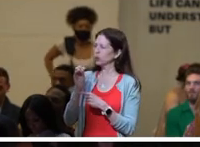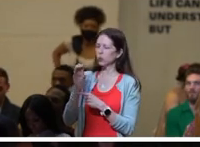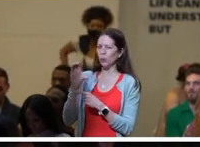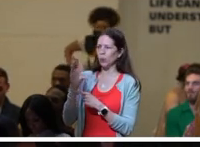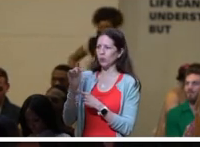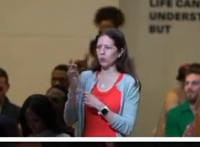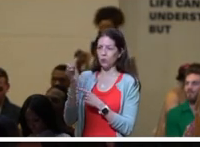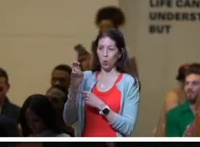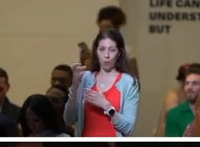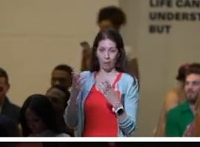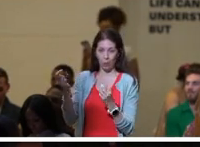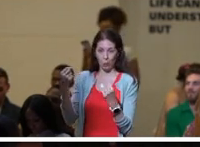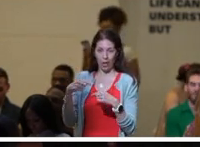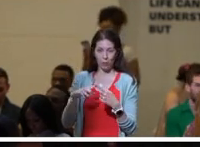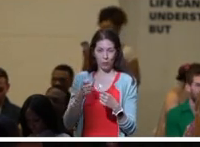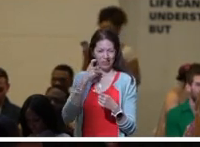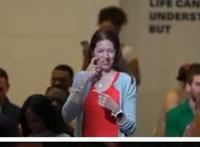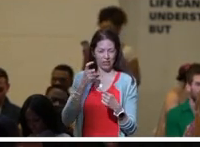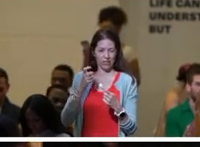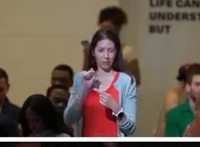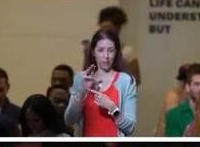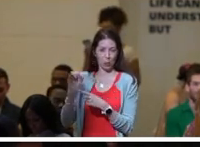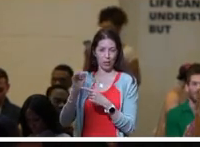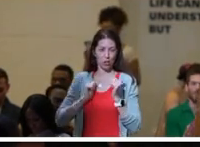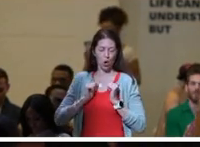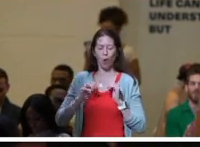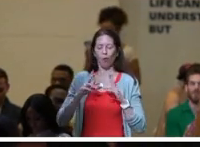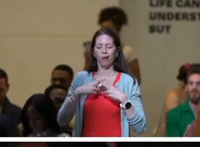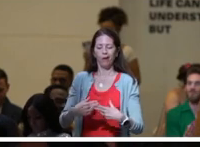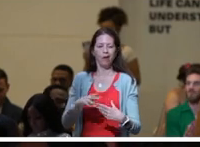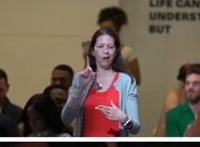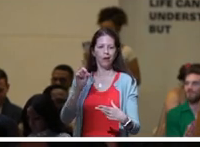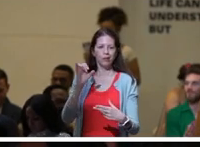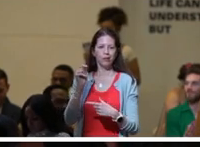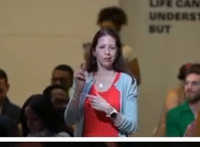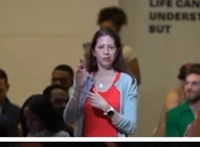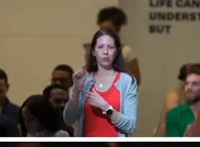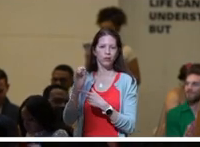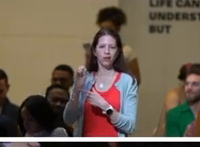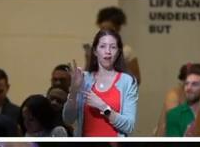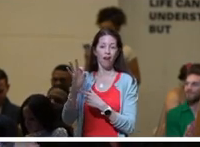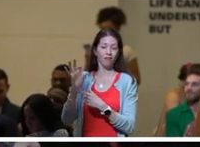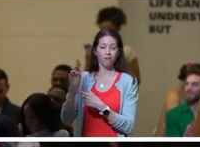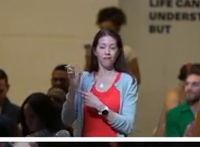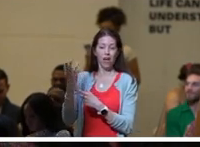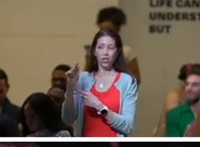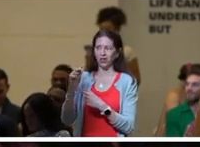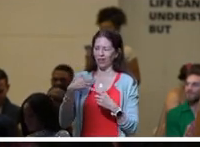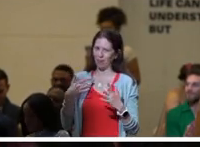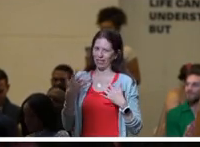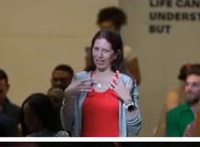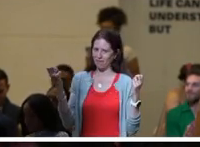last Smithsonian show, District of Fashion. Was anybody there from here? There? Yeah, and so I'm excited to be back at